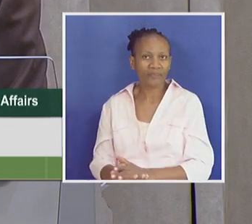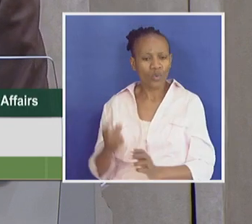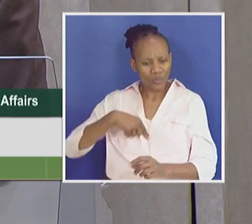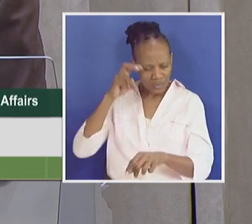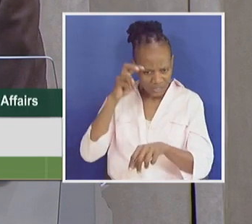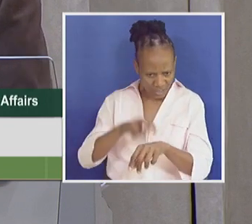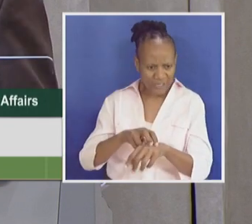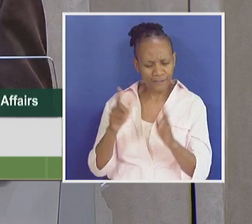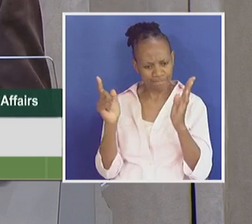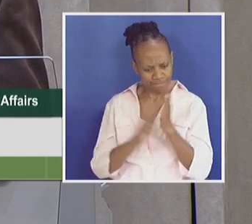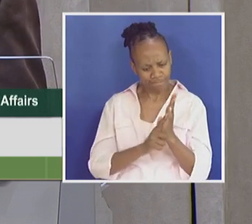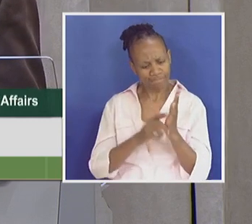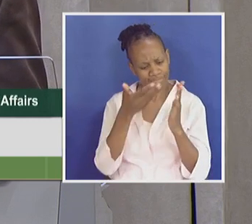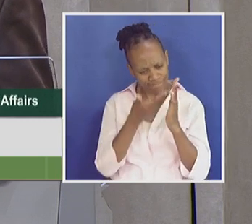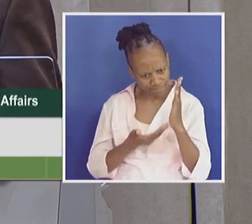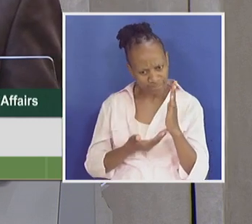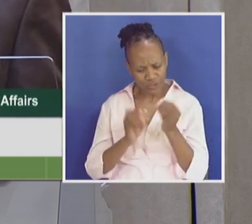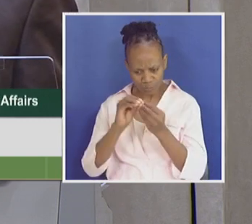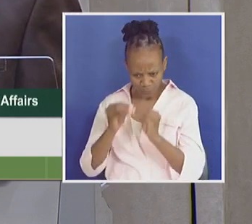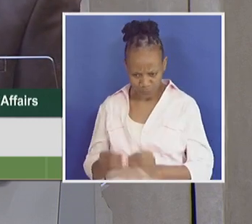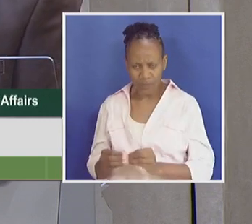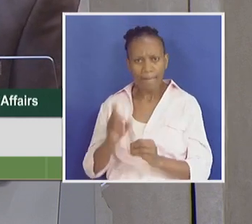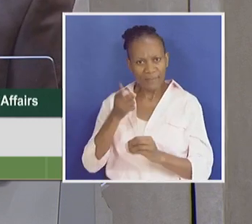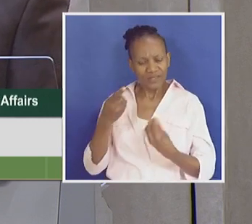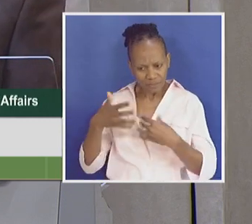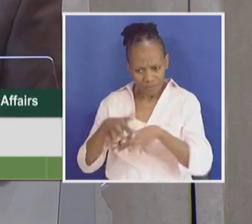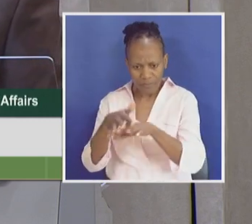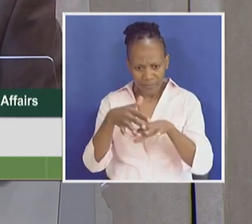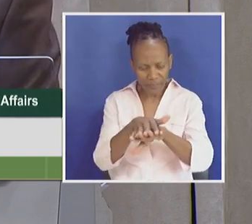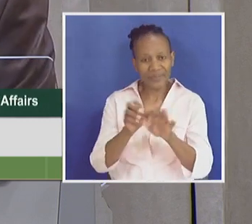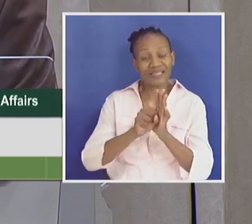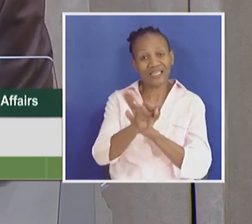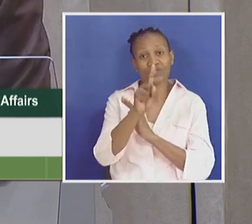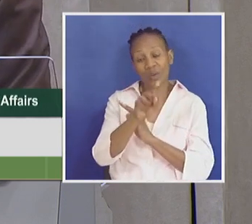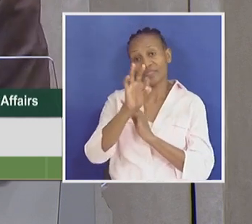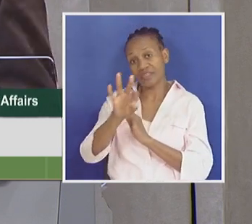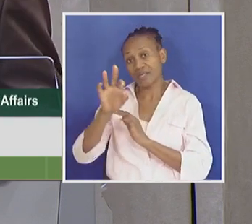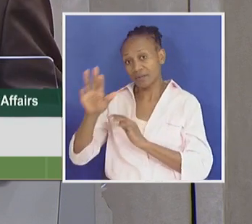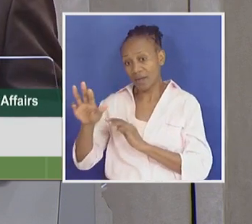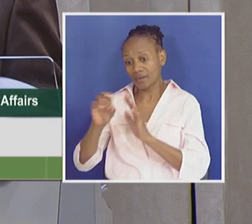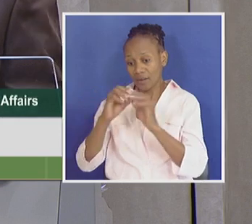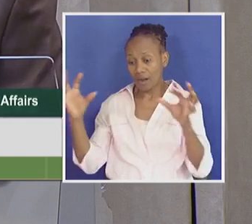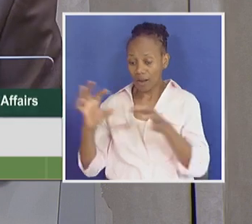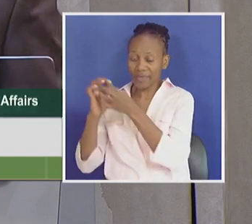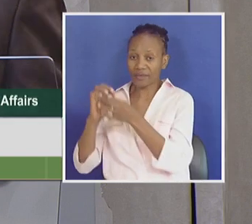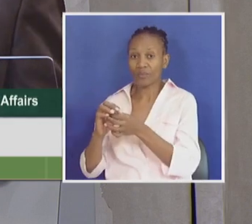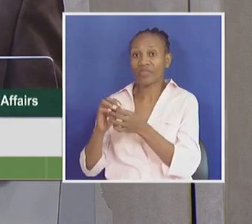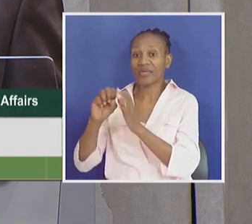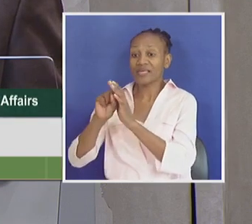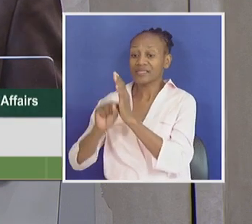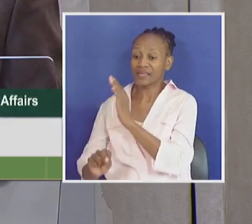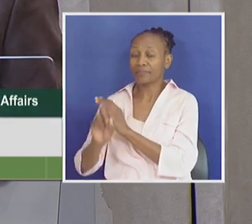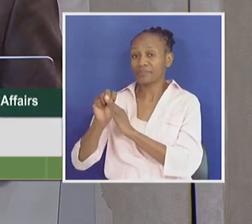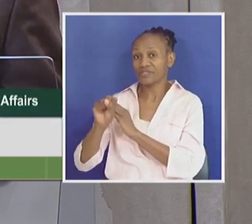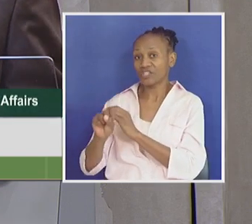for a legislative amendment to regulate the implementation of Section 139 in line with Section 139, subsection